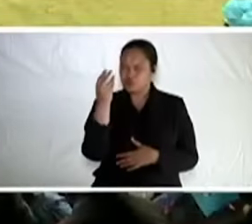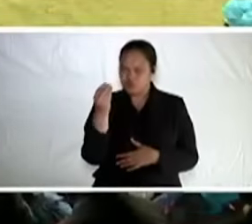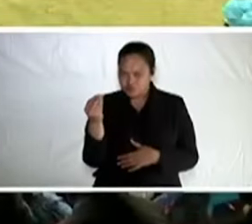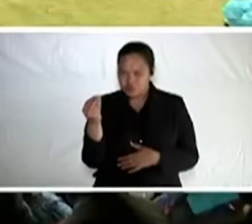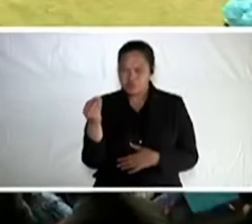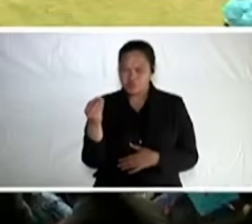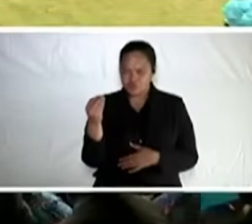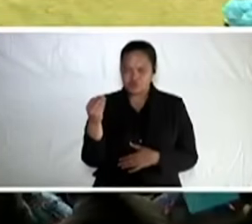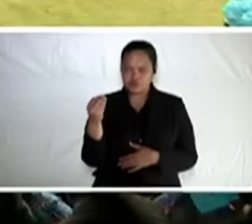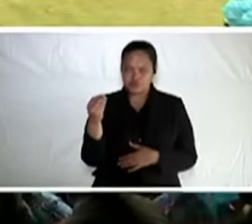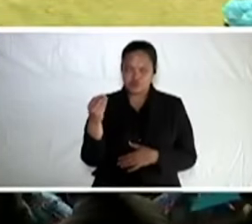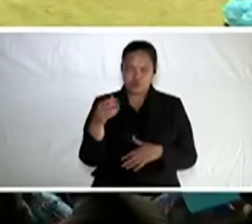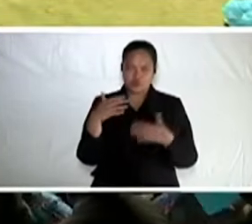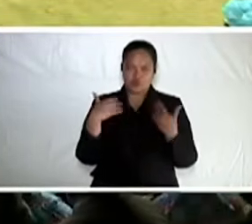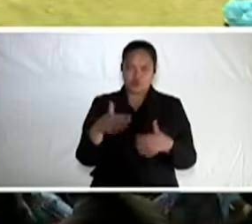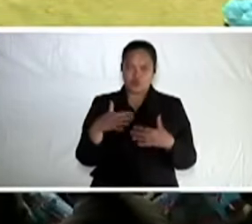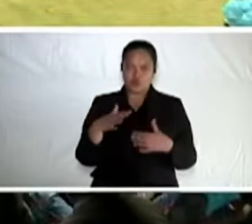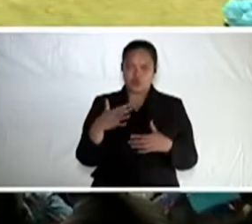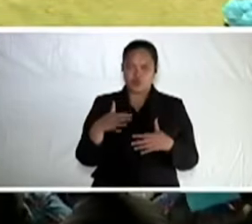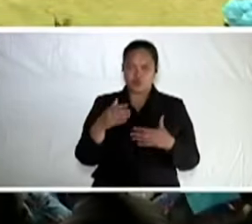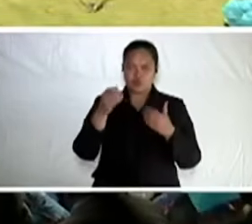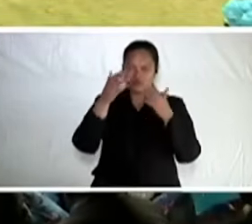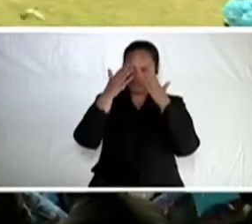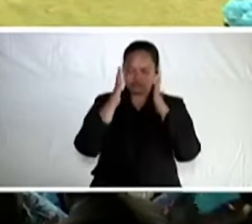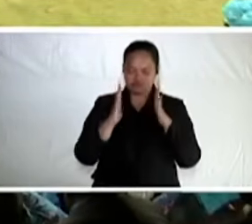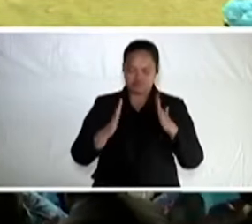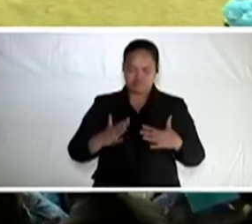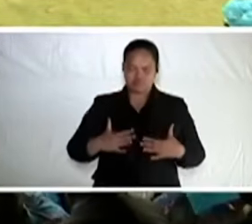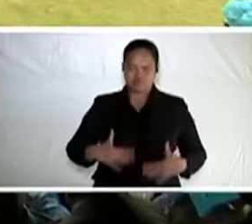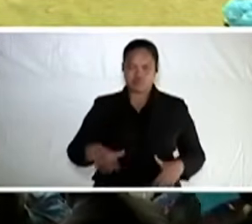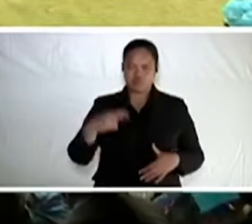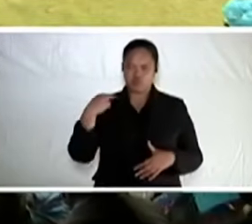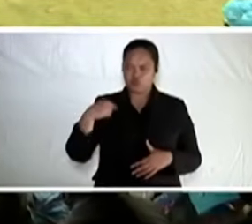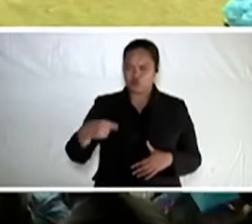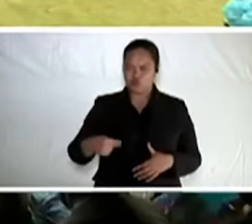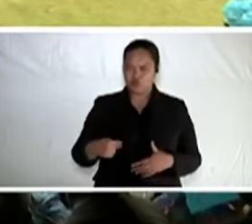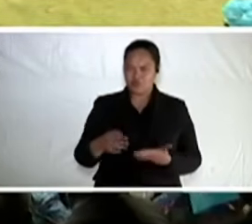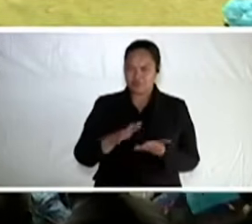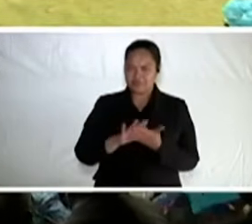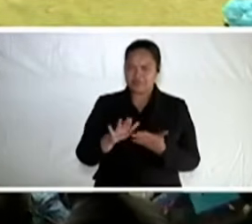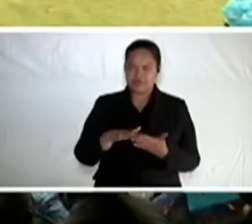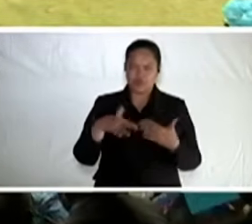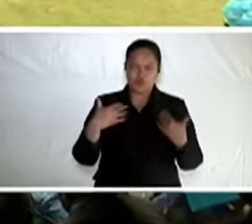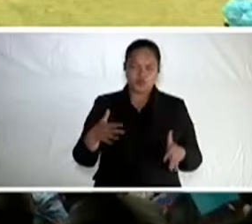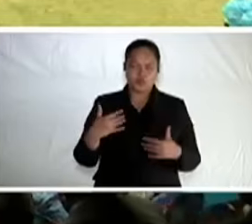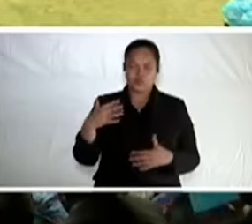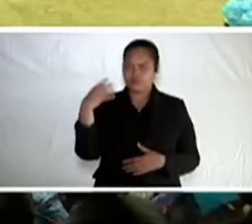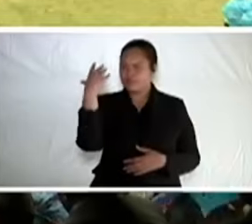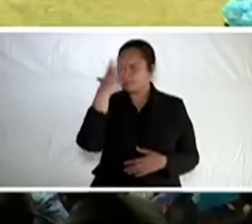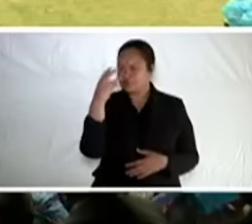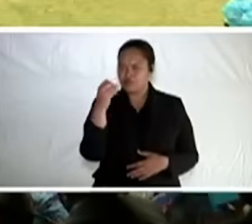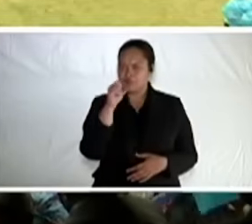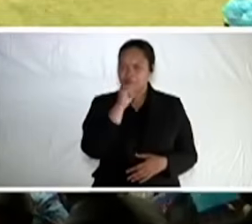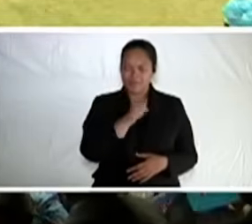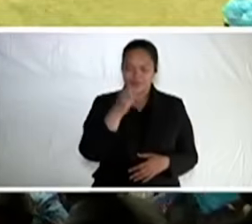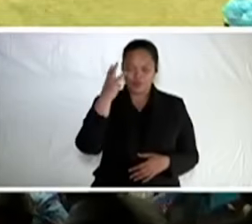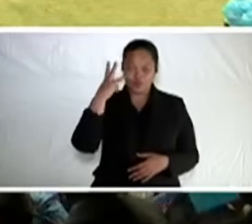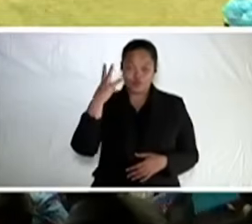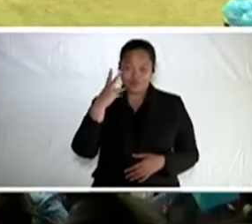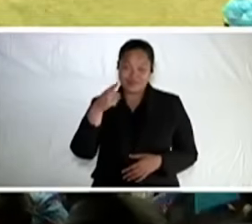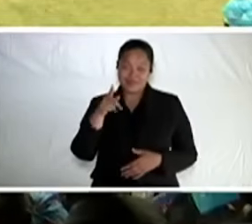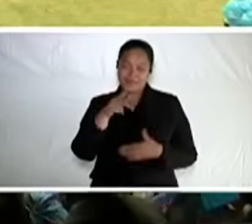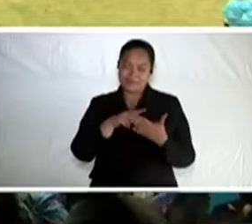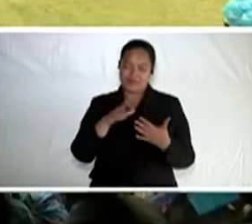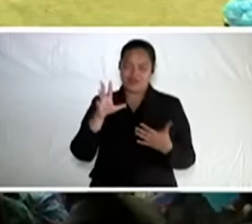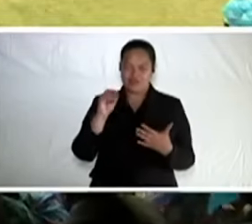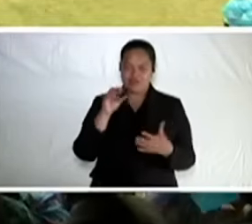beautiful, starched, clean, and pristine uniforms that our men and women are wearing as part